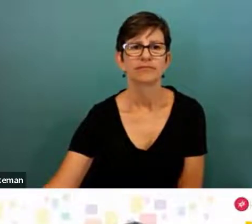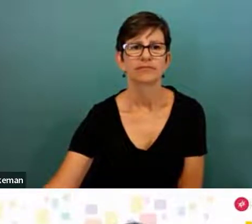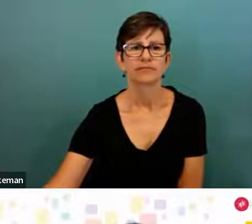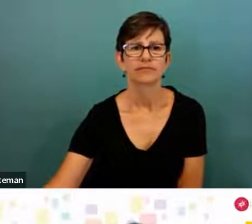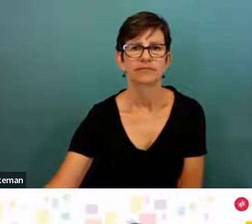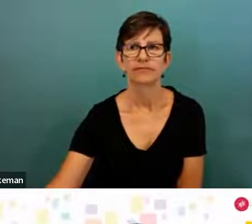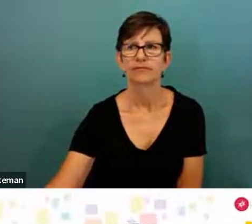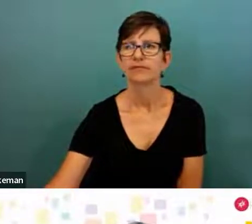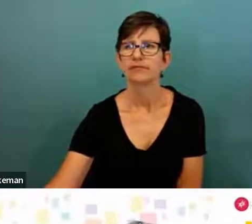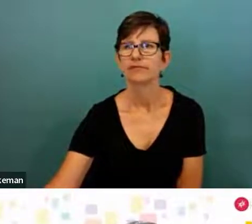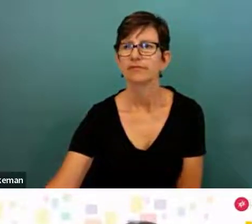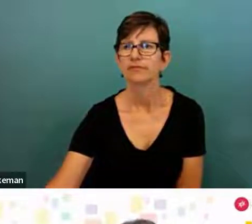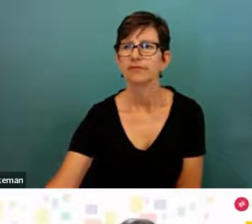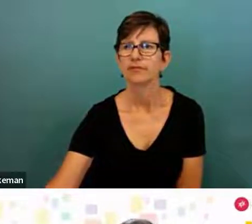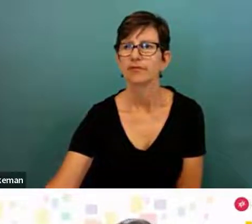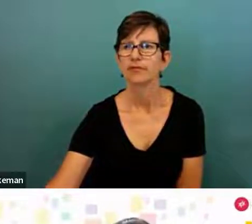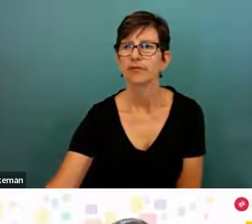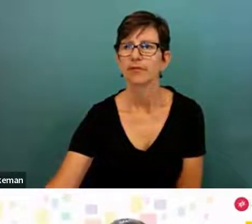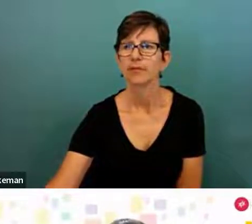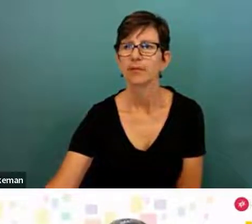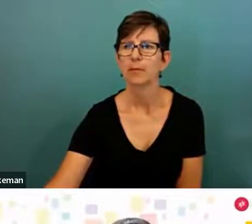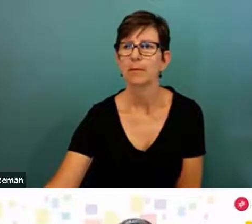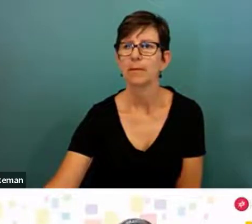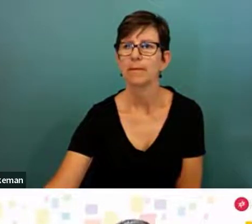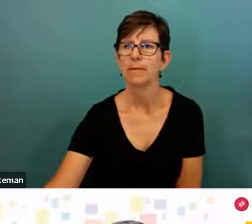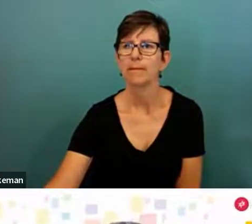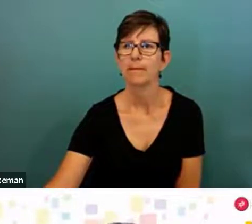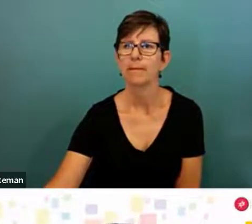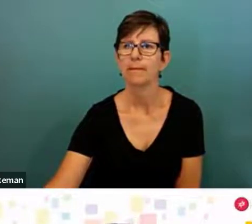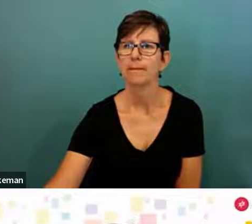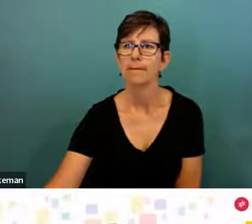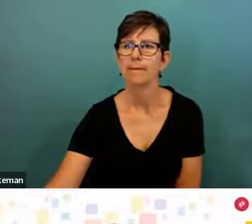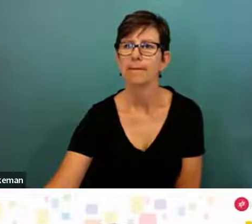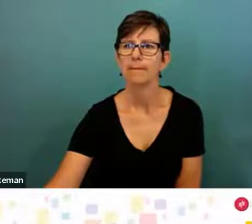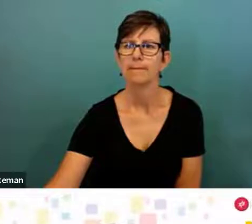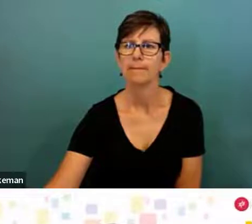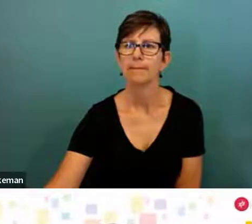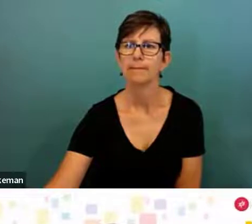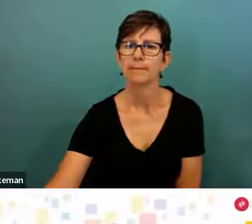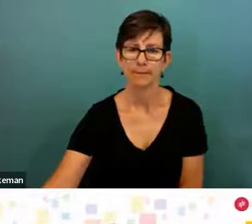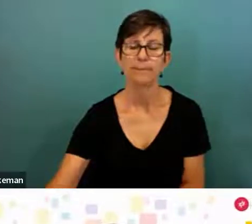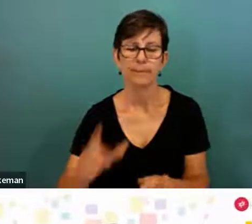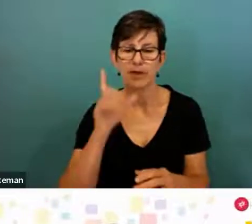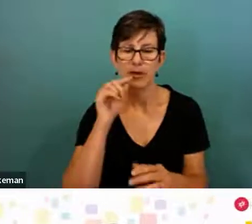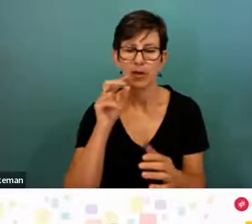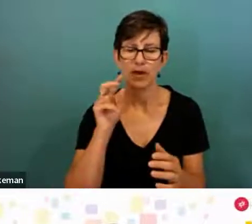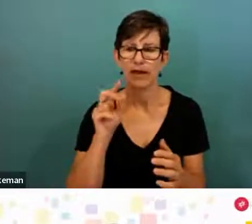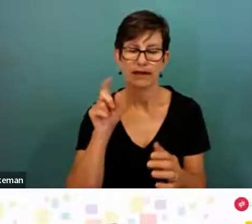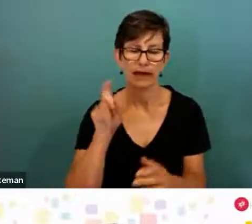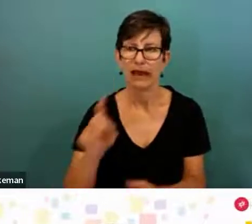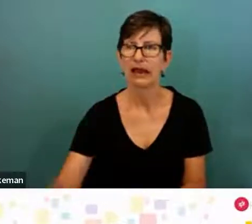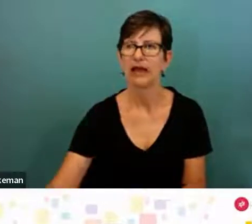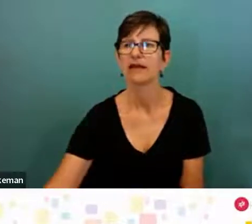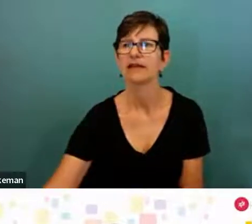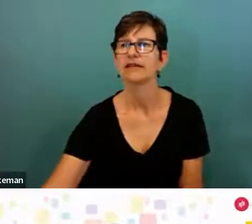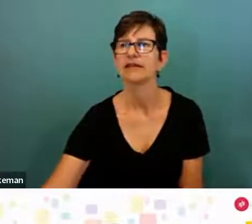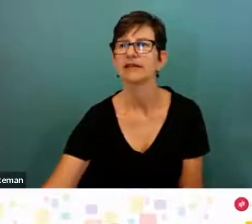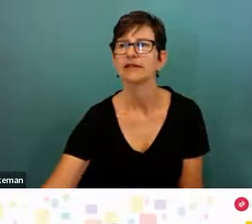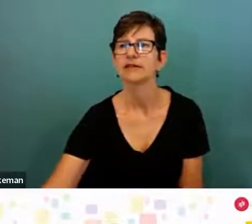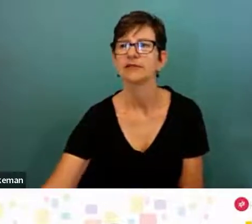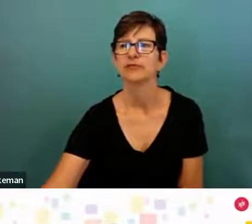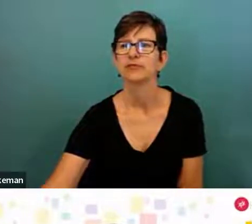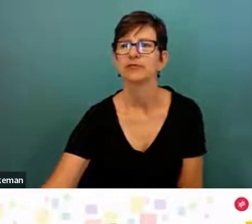URL in as well. Hopefully that's coming through, so people can just click on those to check out our story times. In terms of sharing them,